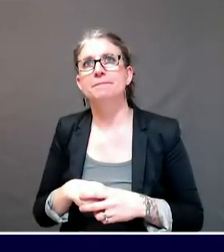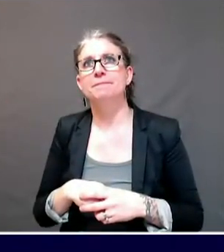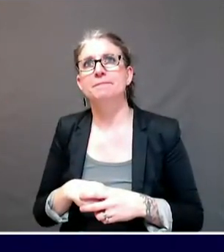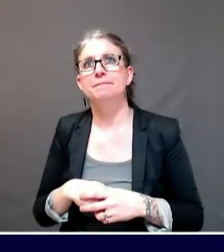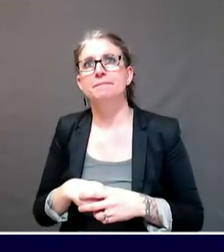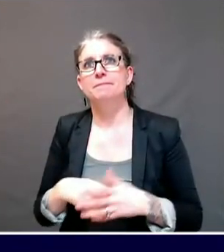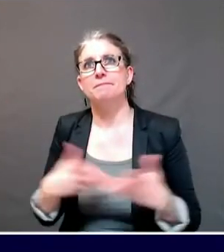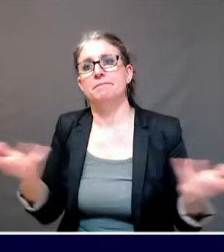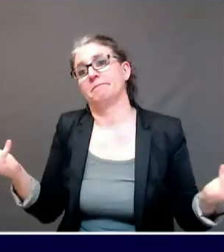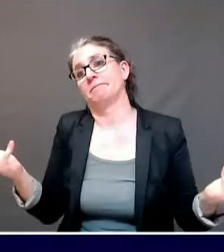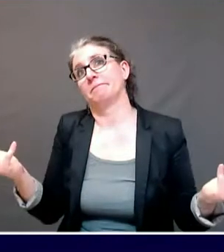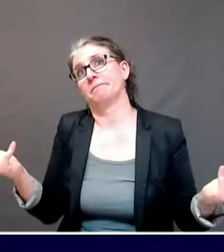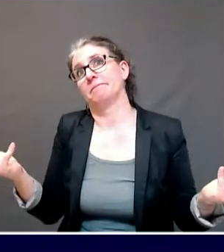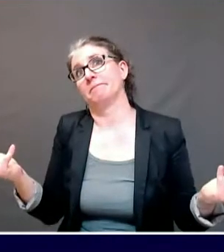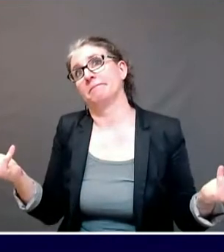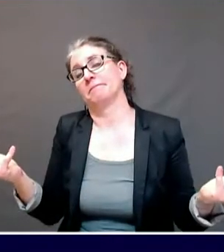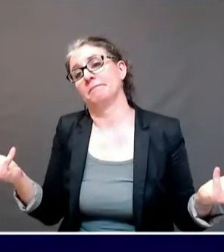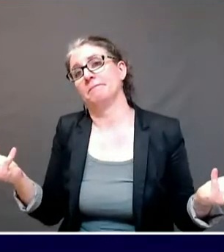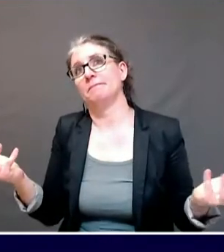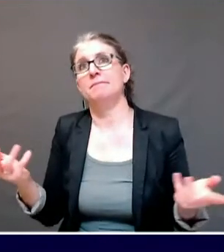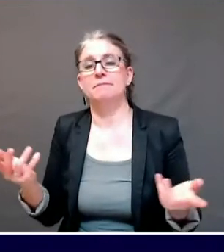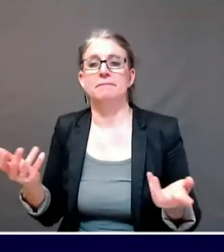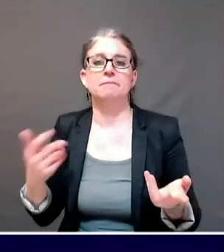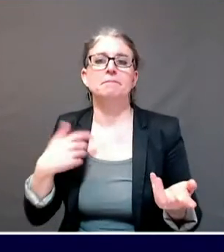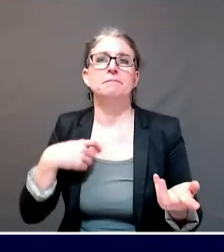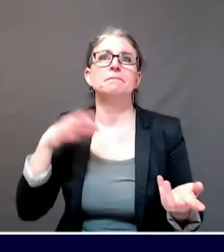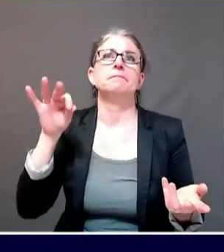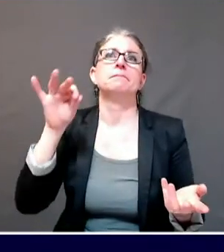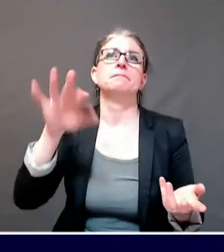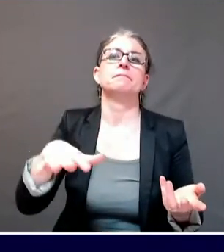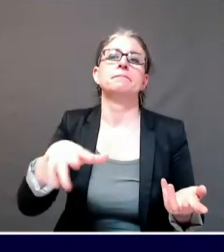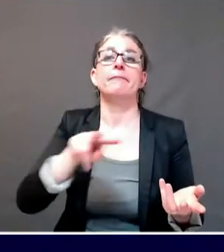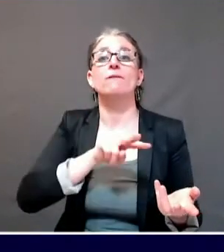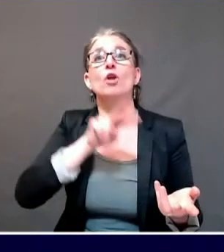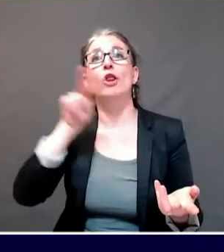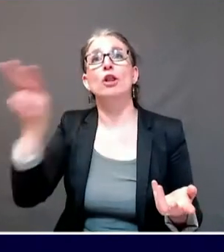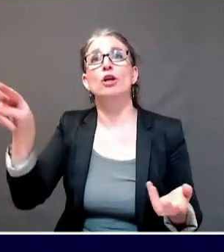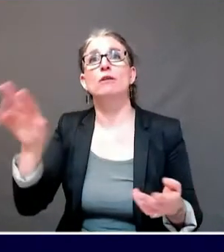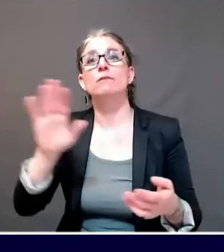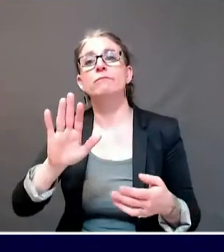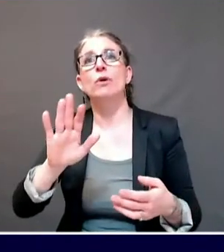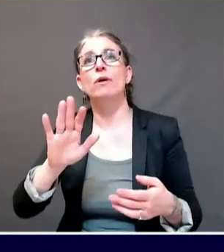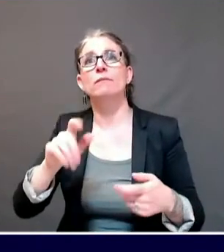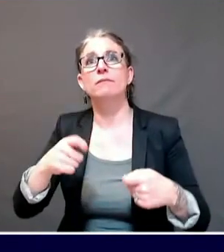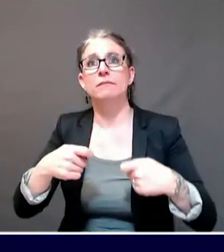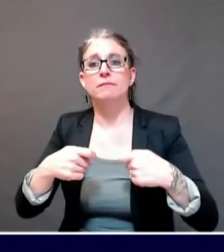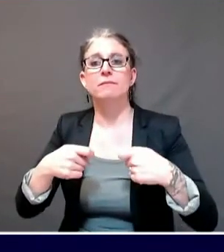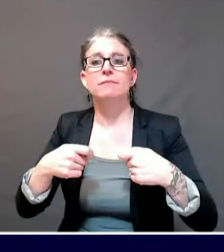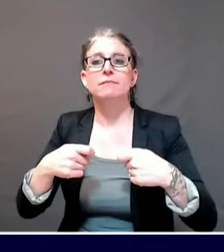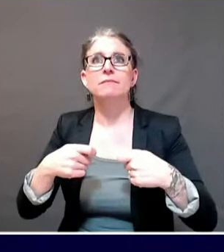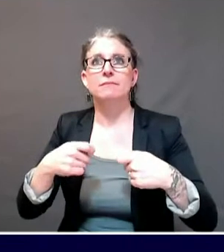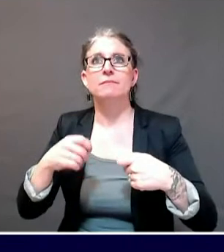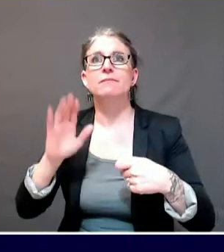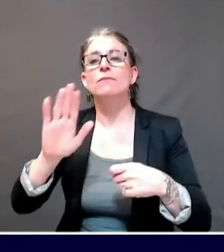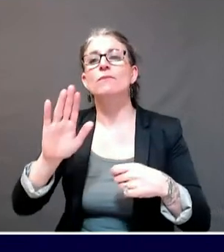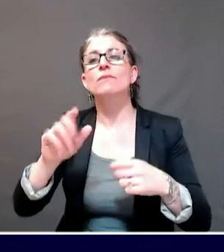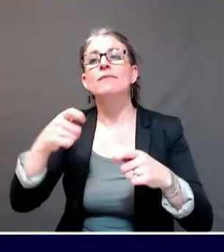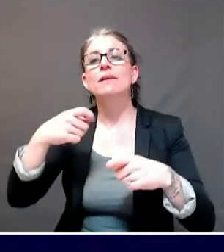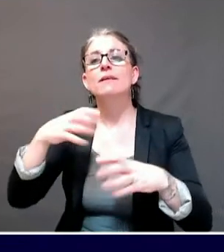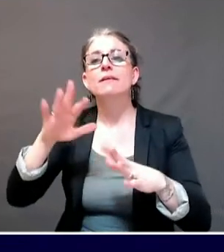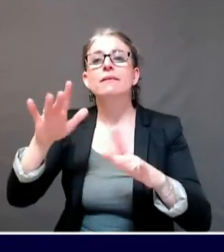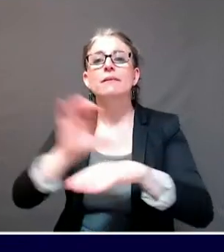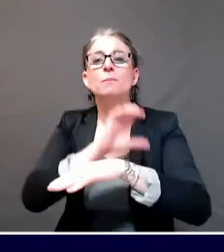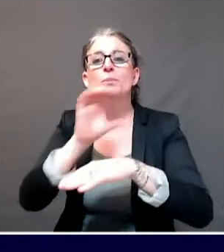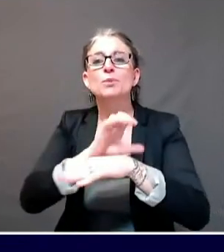able to query their electronic medical record system and say, here are all the patients I care for who